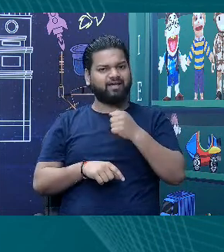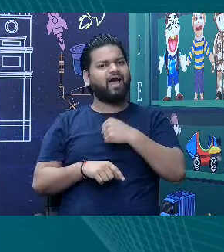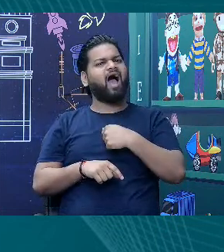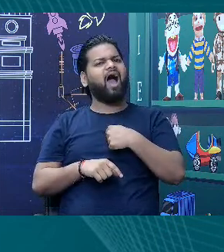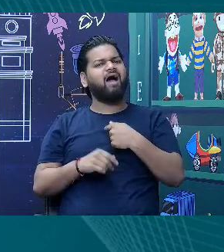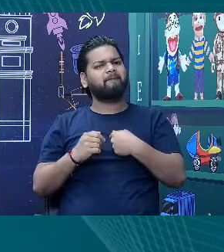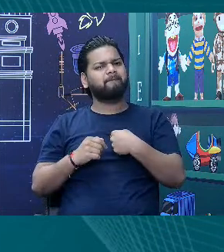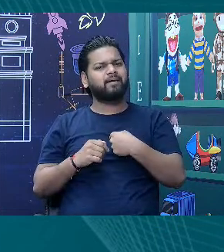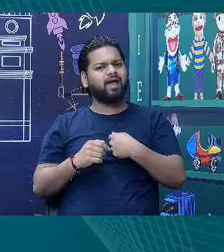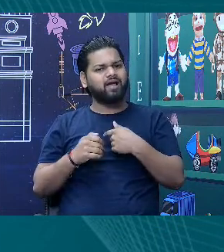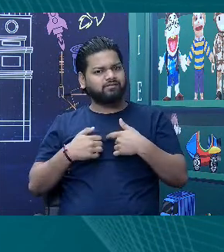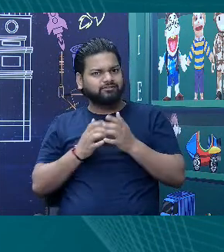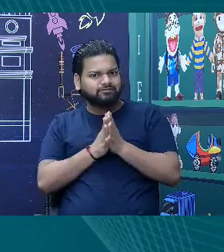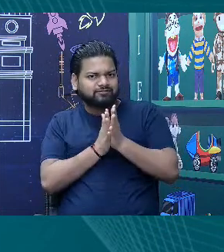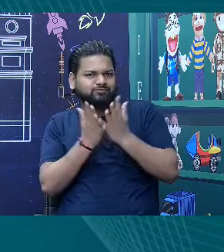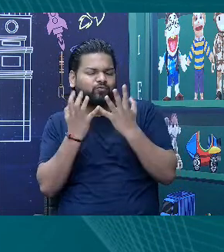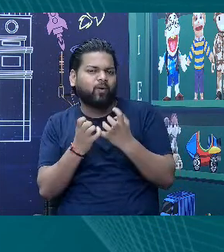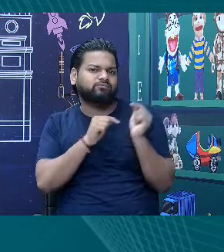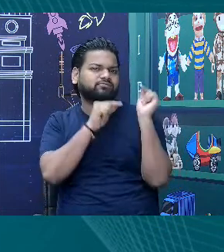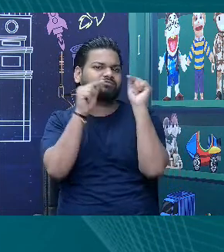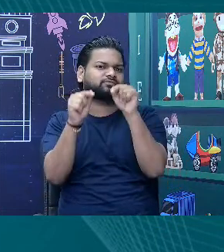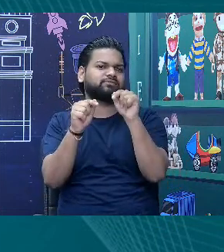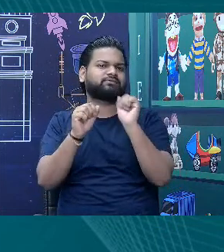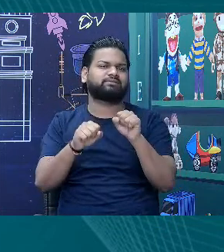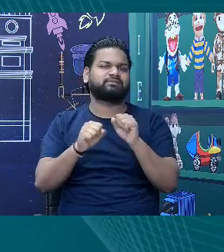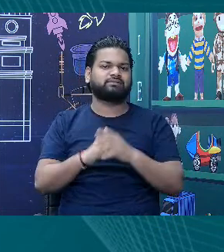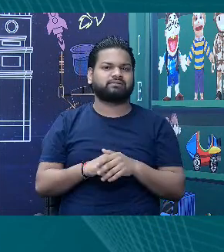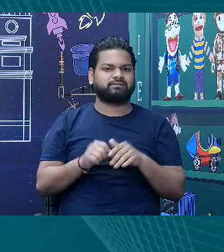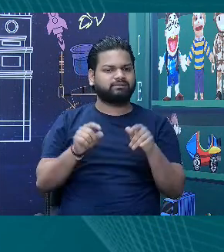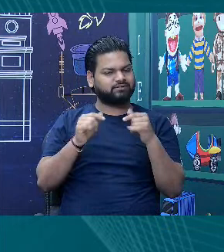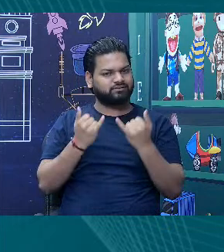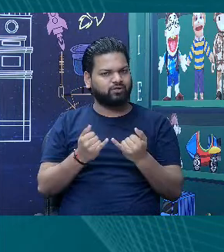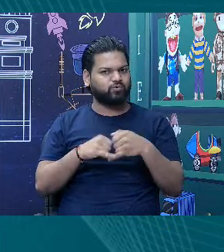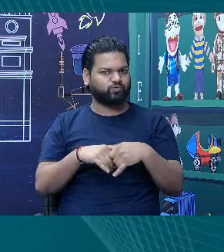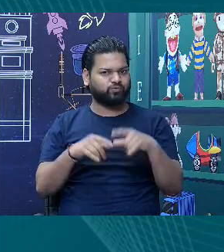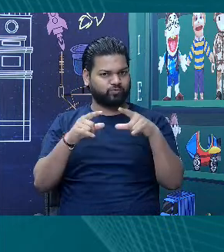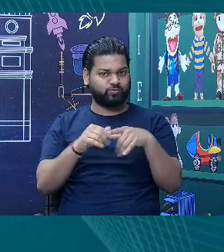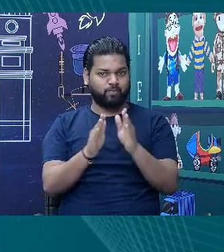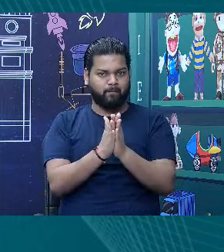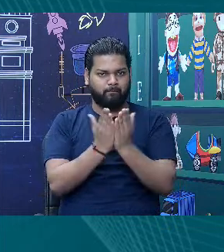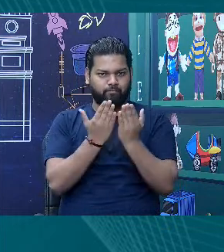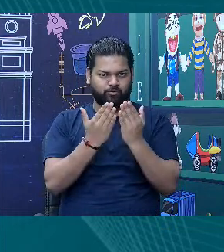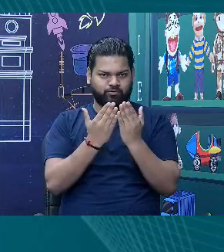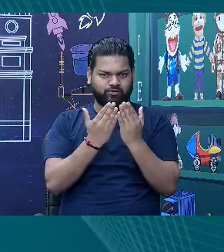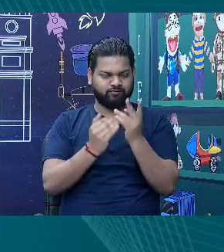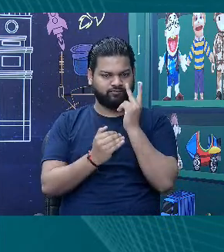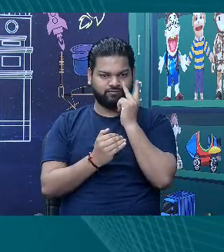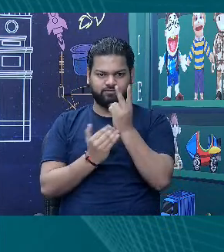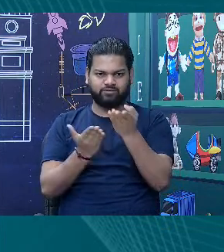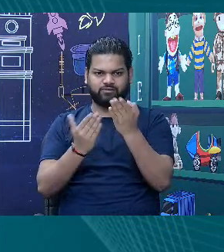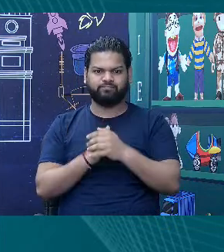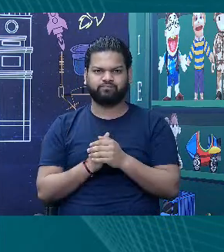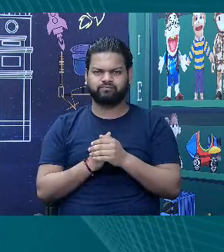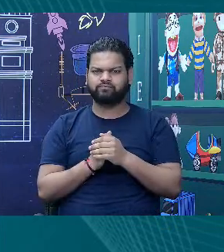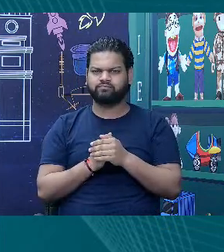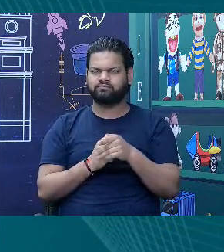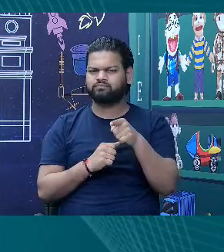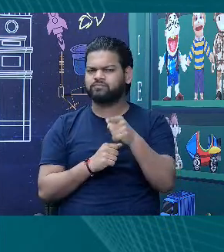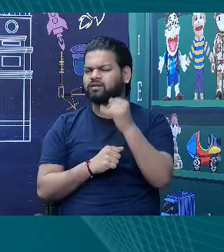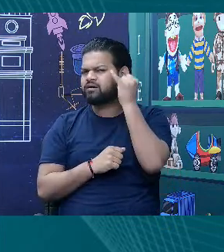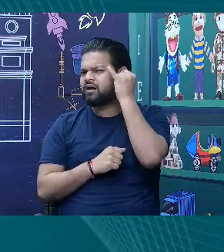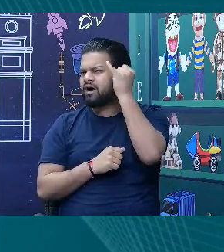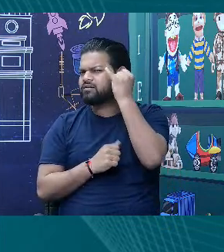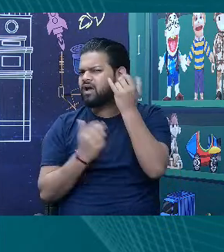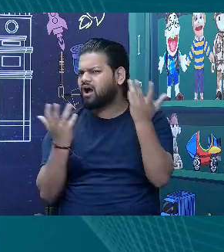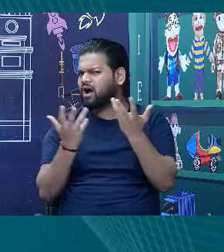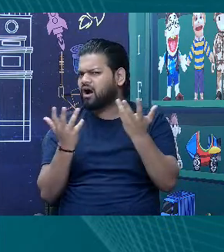So today we are going to read an excerpt from a book. The idea of an excerpt is it's